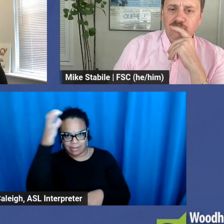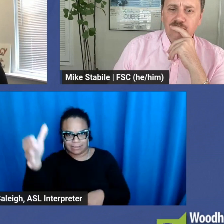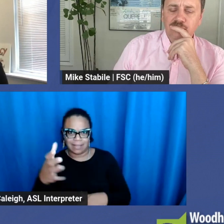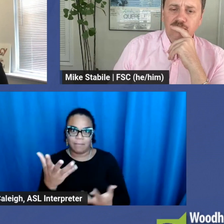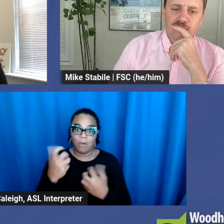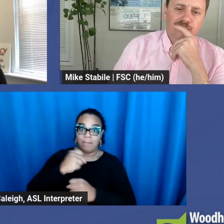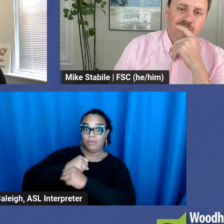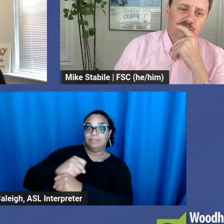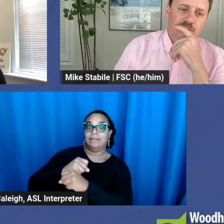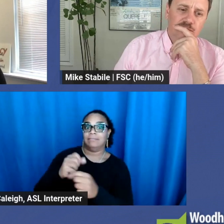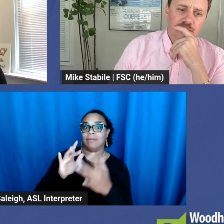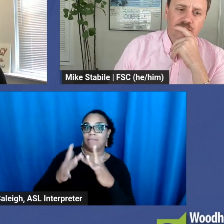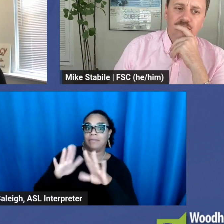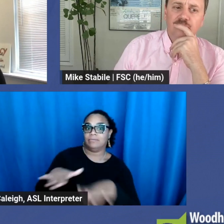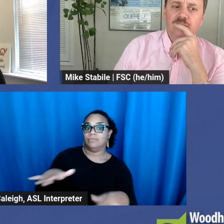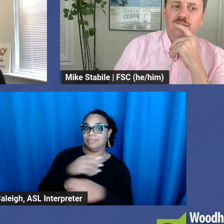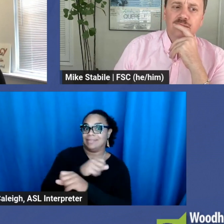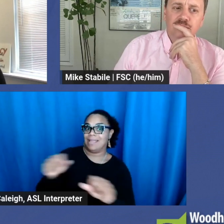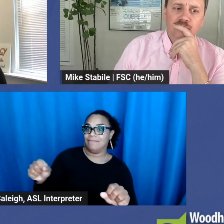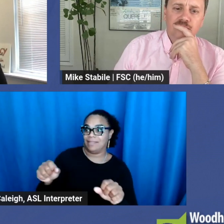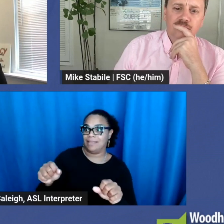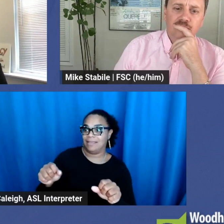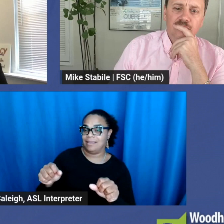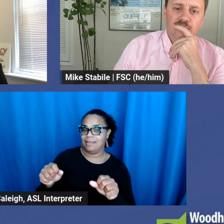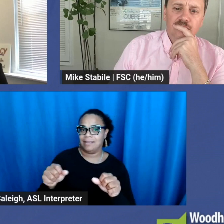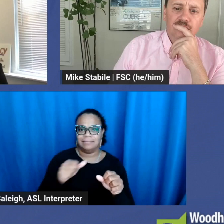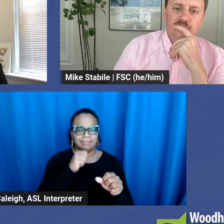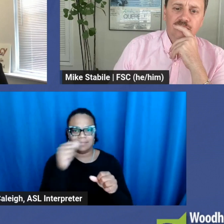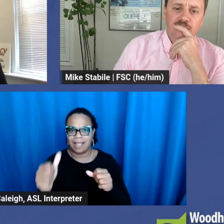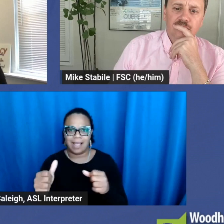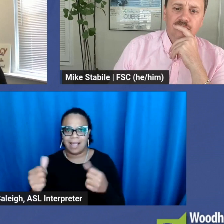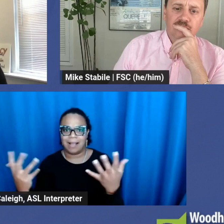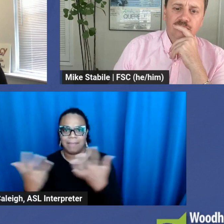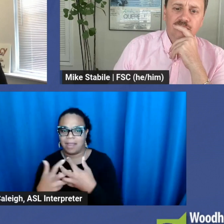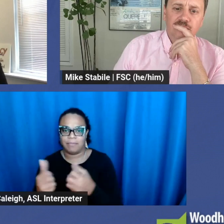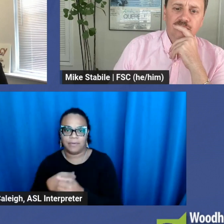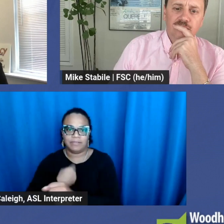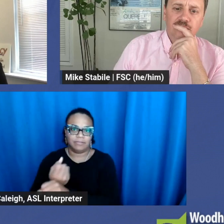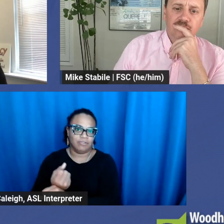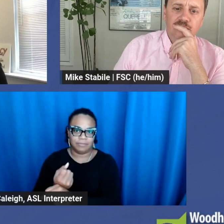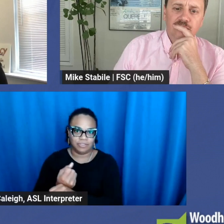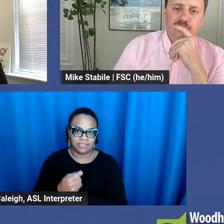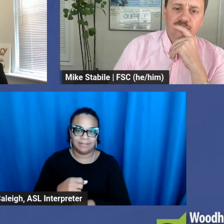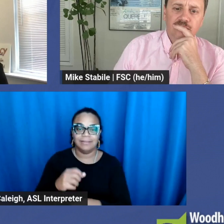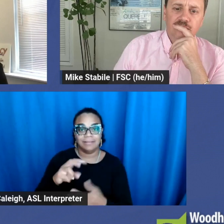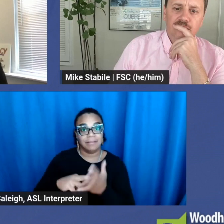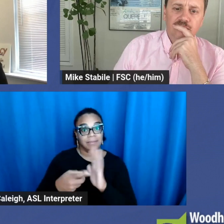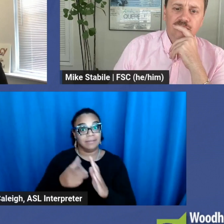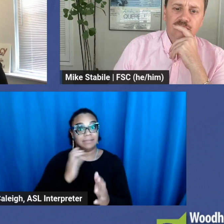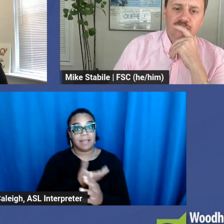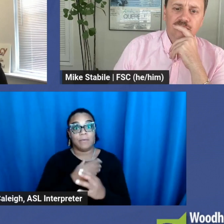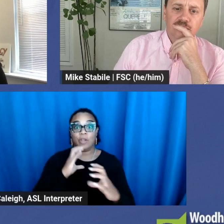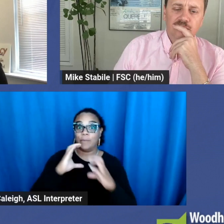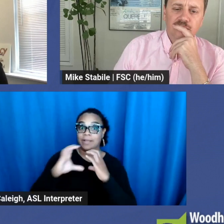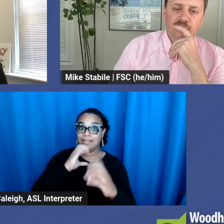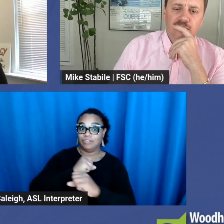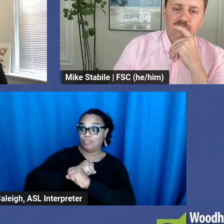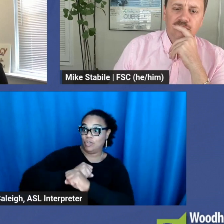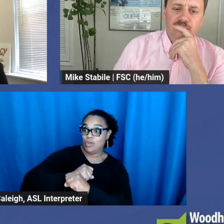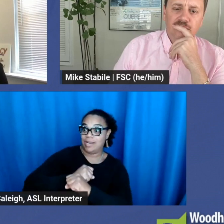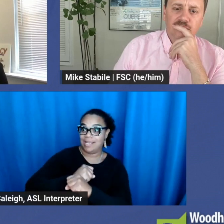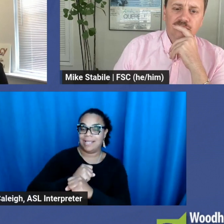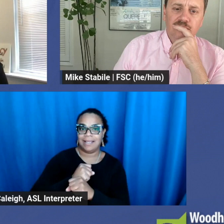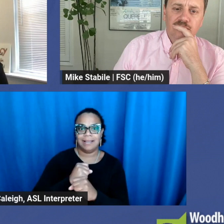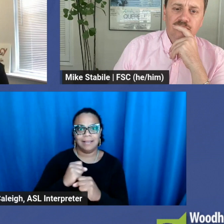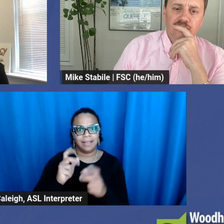positioned as incompatible with end-to-end encryption. That's the security of our communications that every person depends on to